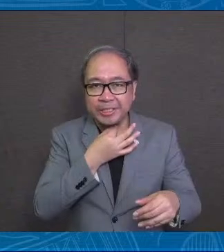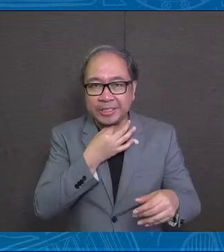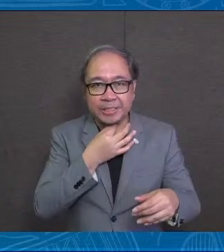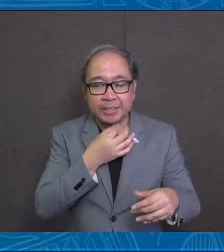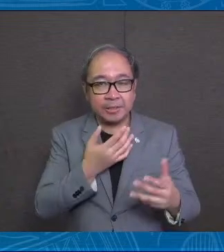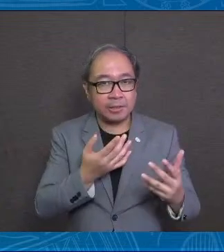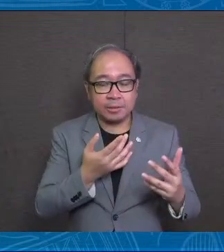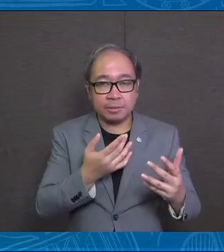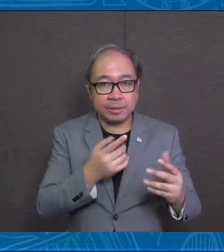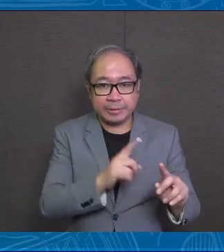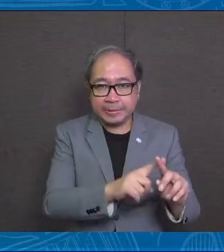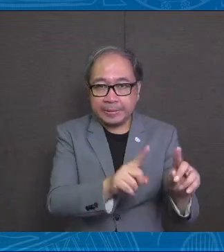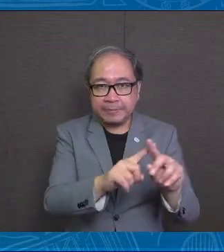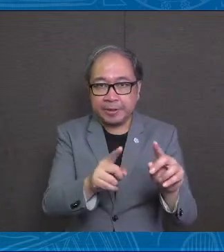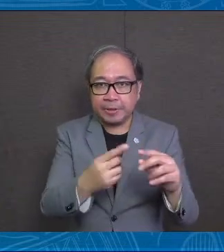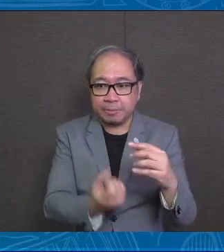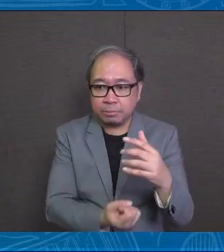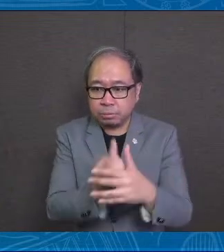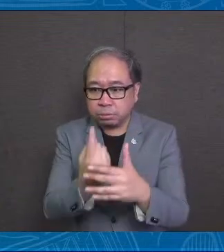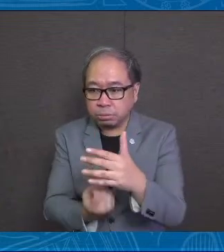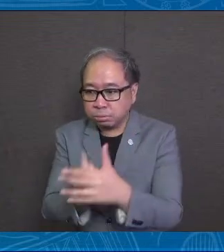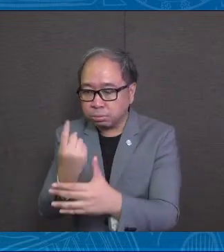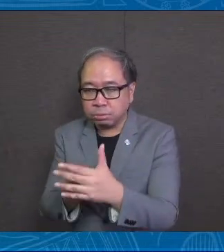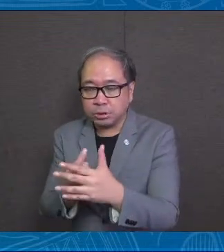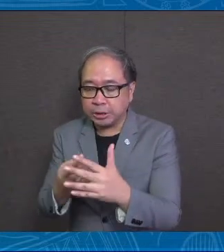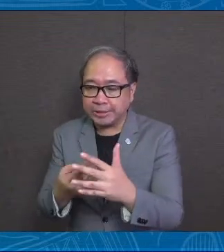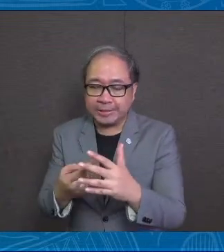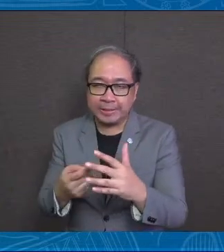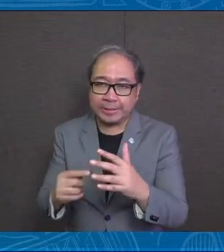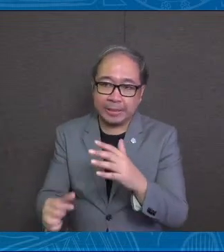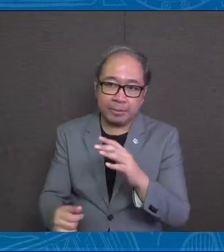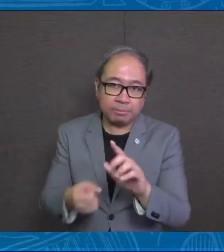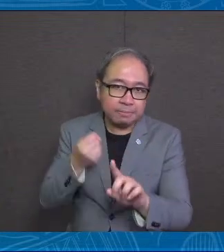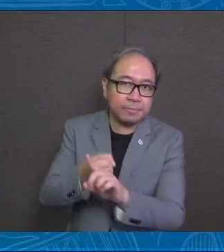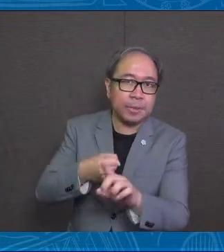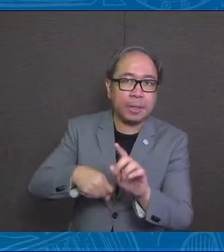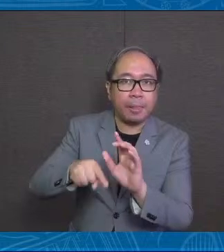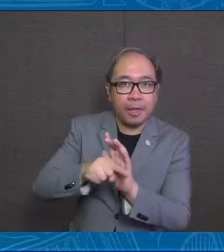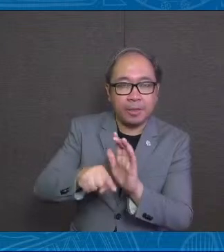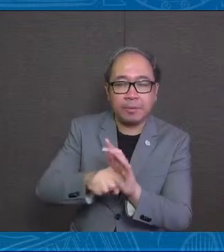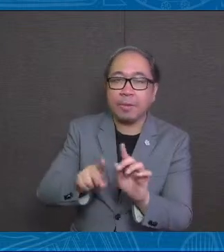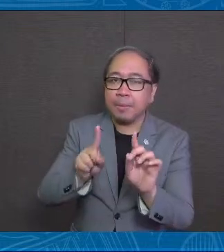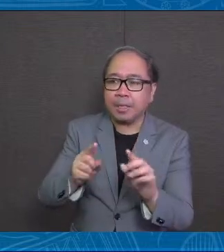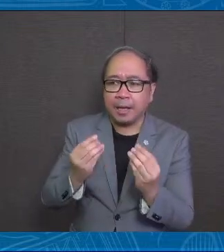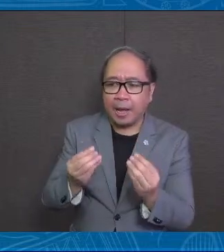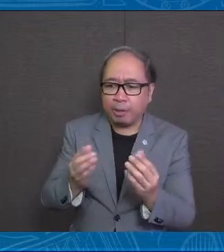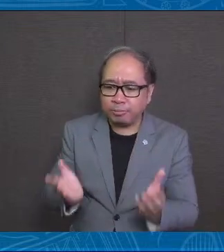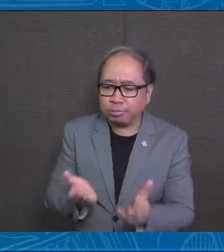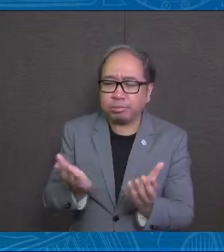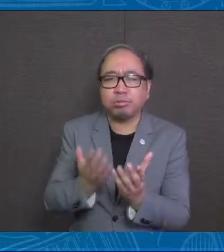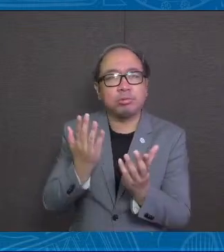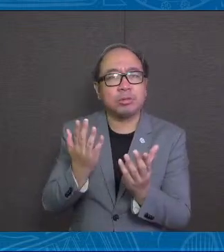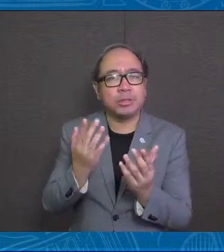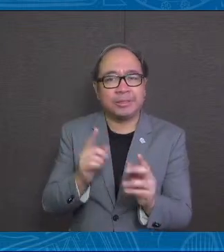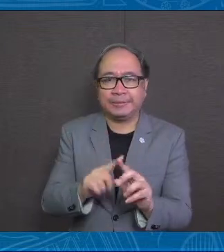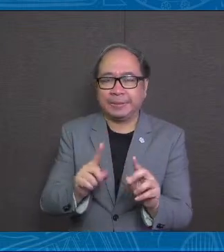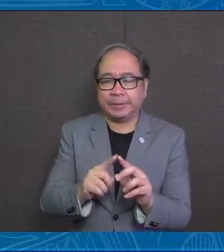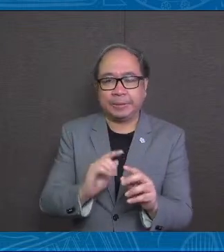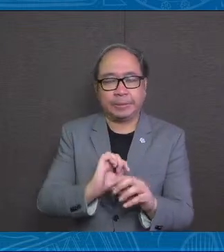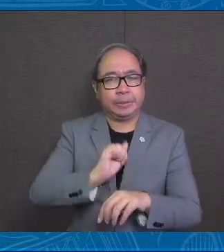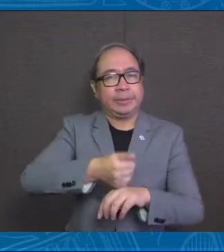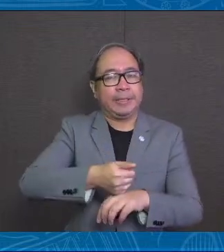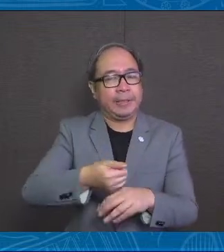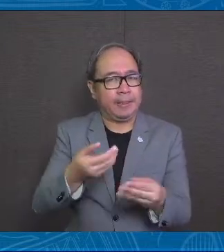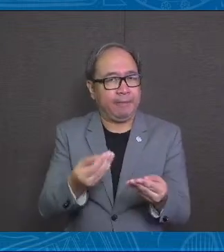catastrophic insurance facilities. So I think Laos are